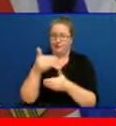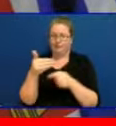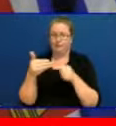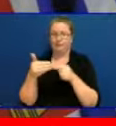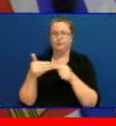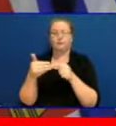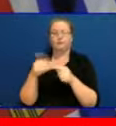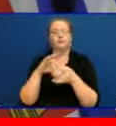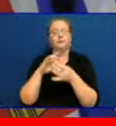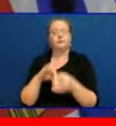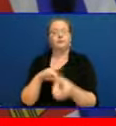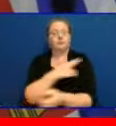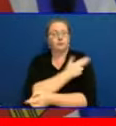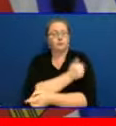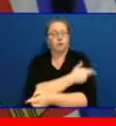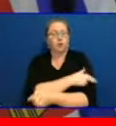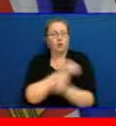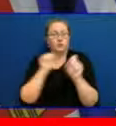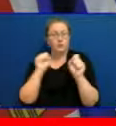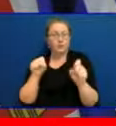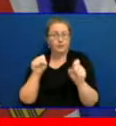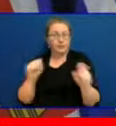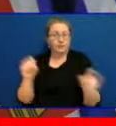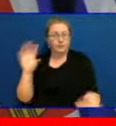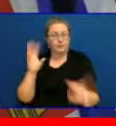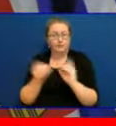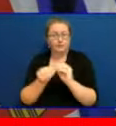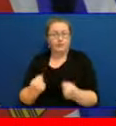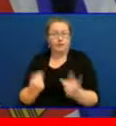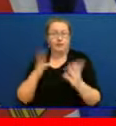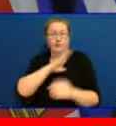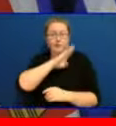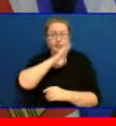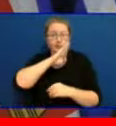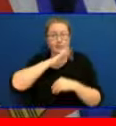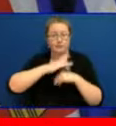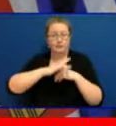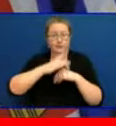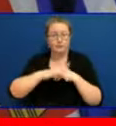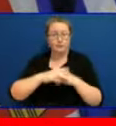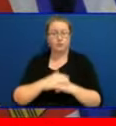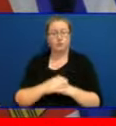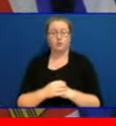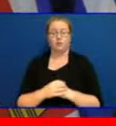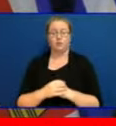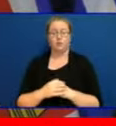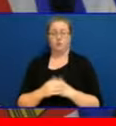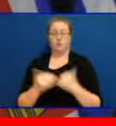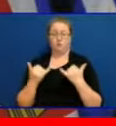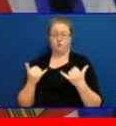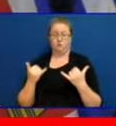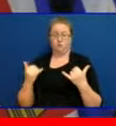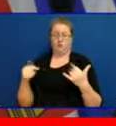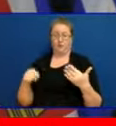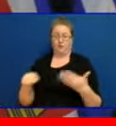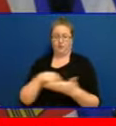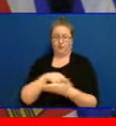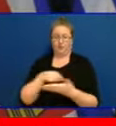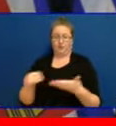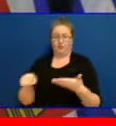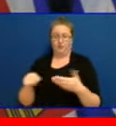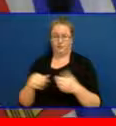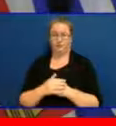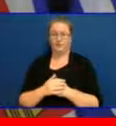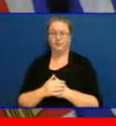attempt to find right now. But that slide around hospital capacity showed that we have, as of now, and that's as